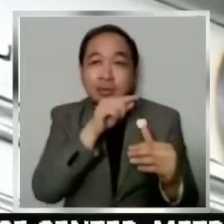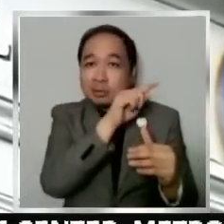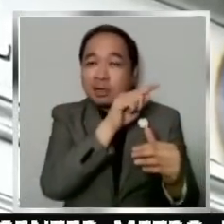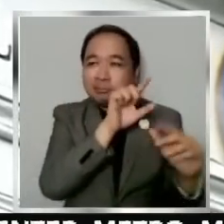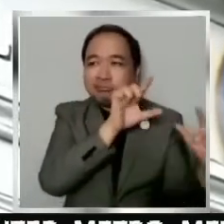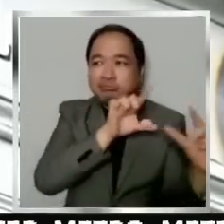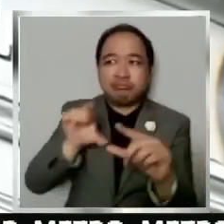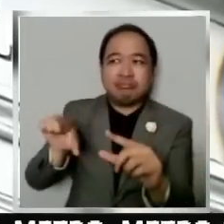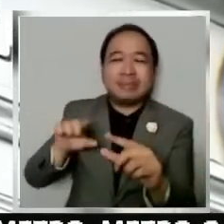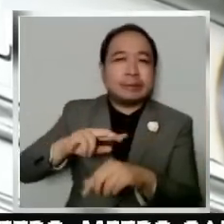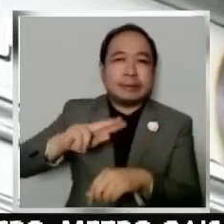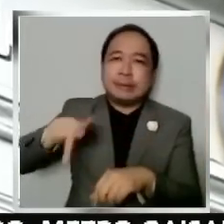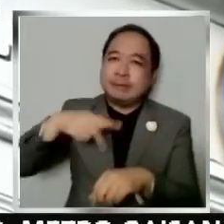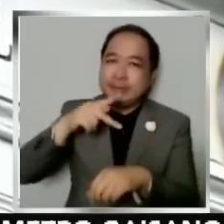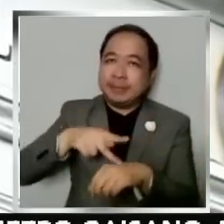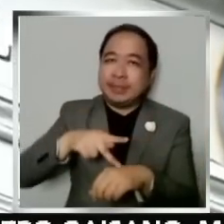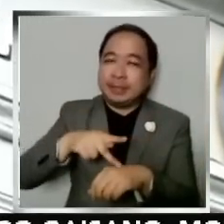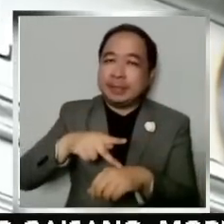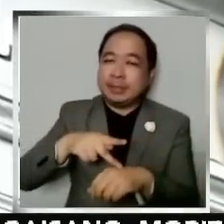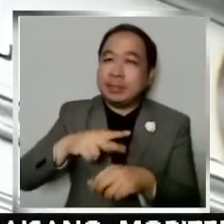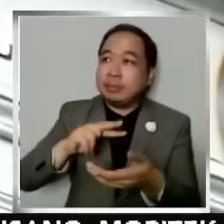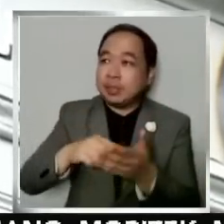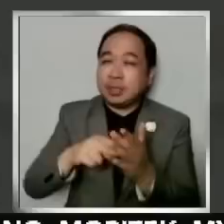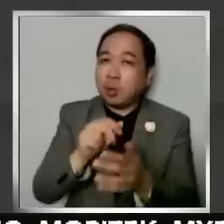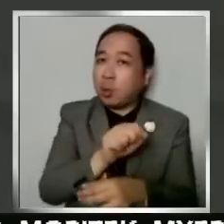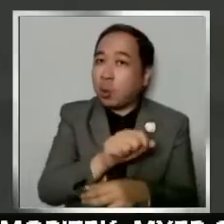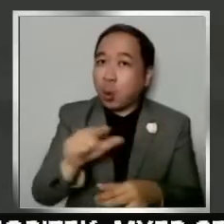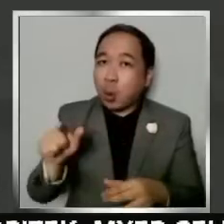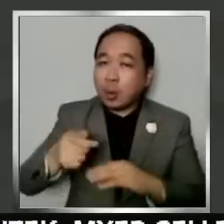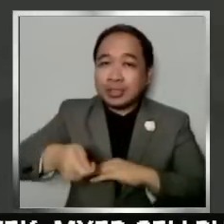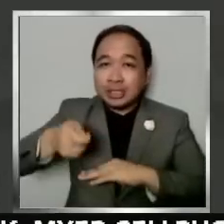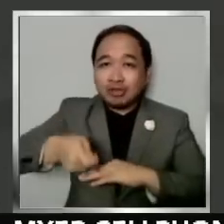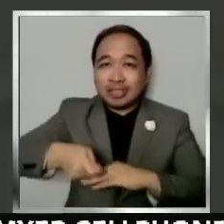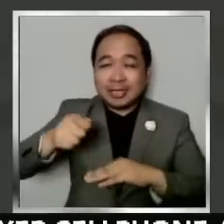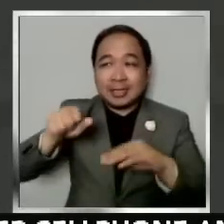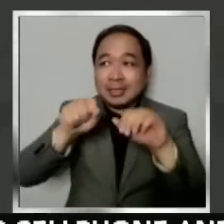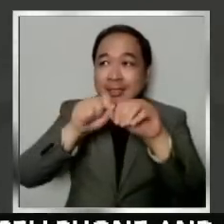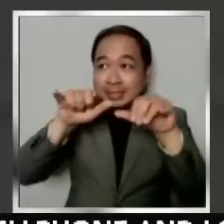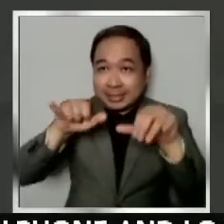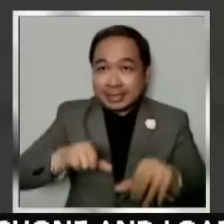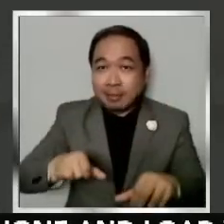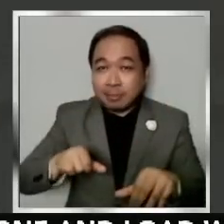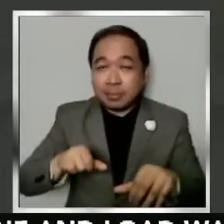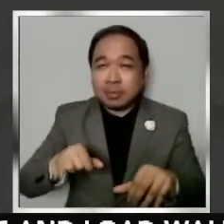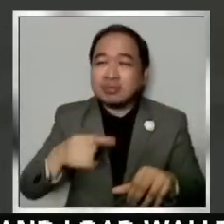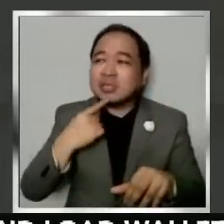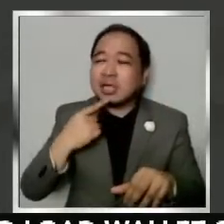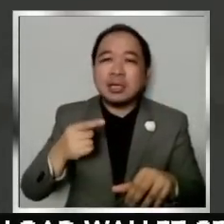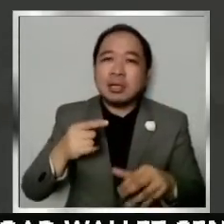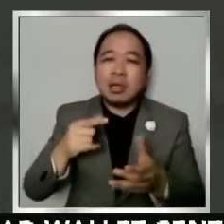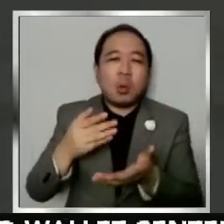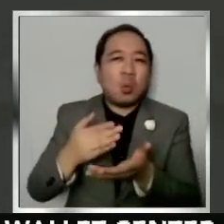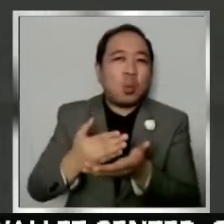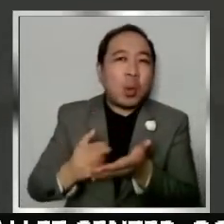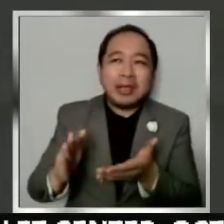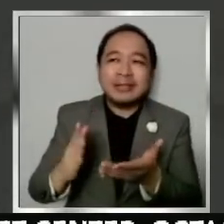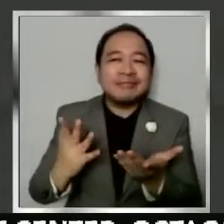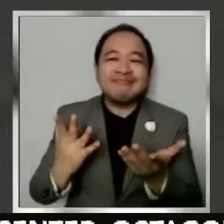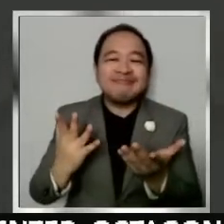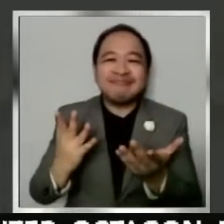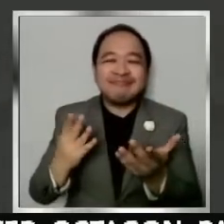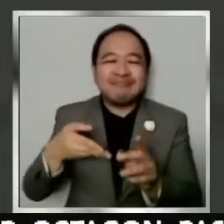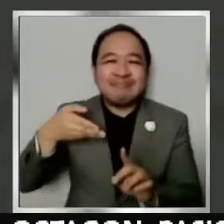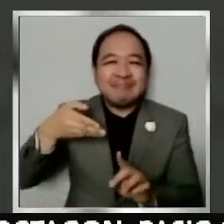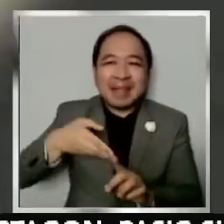Parang ang entire judicial and legal system natin, ang sinasabi nilang basura, walang kwenta, kaya kami na